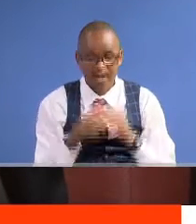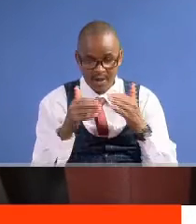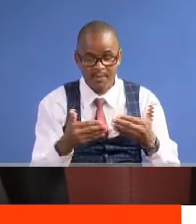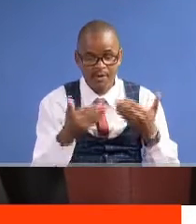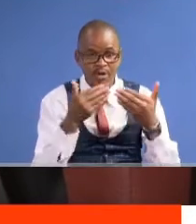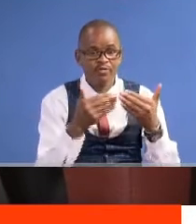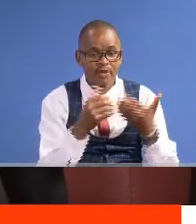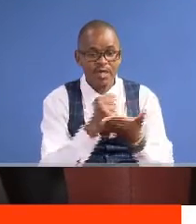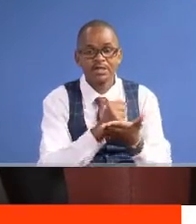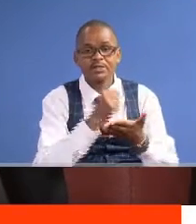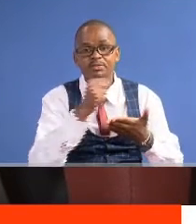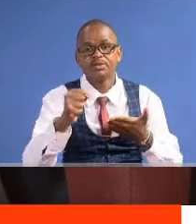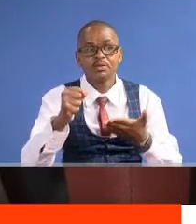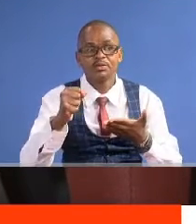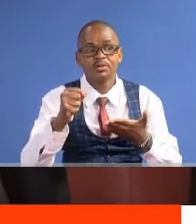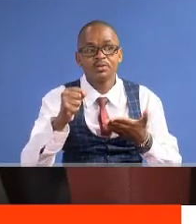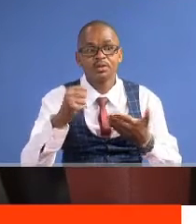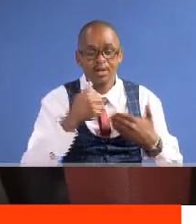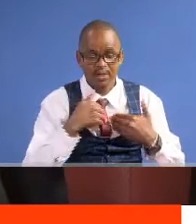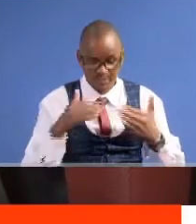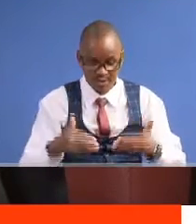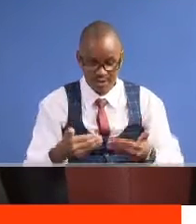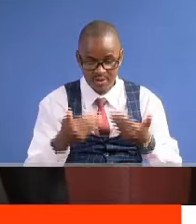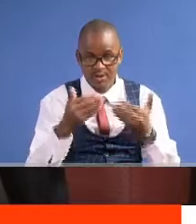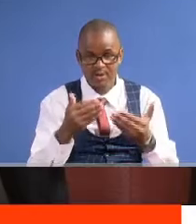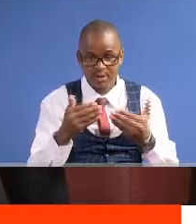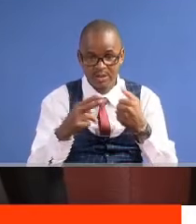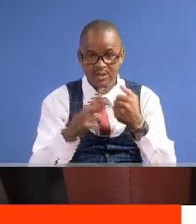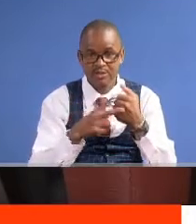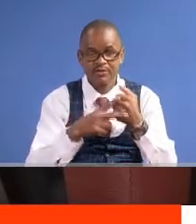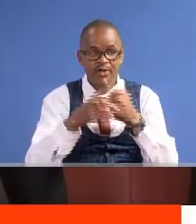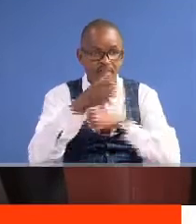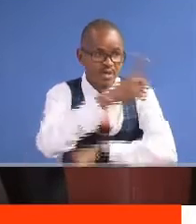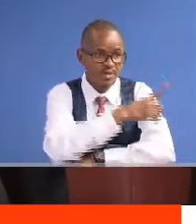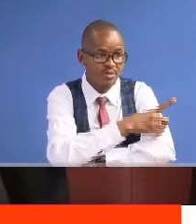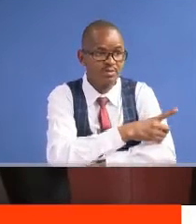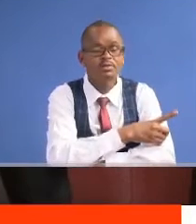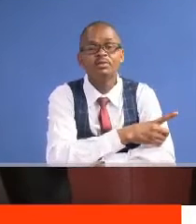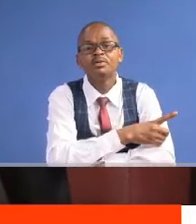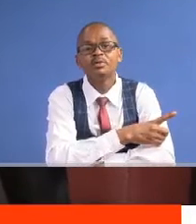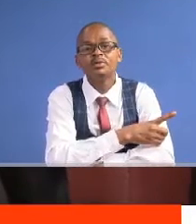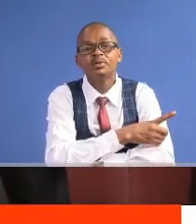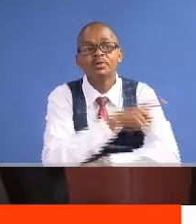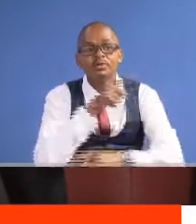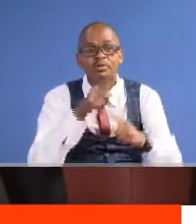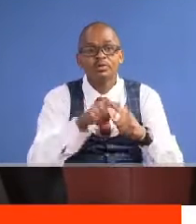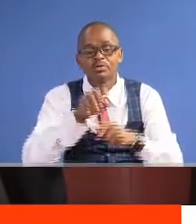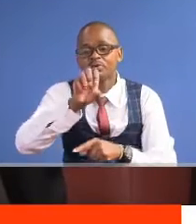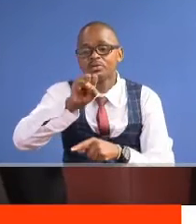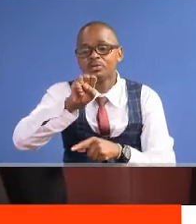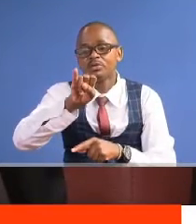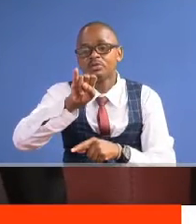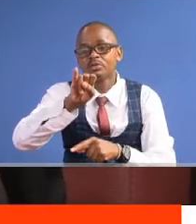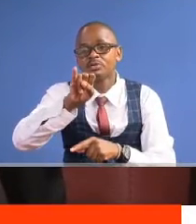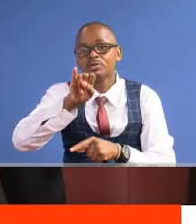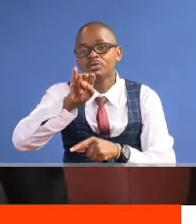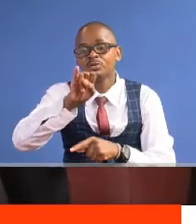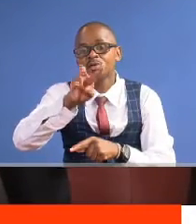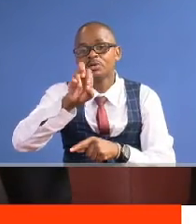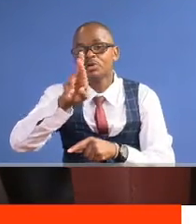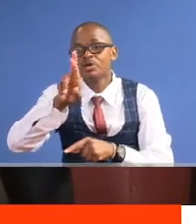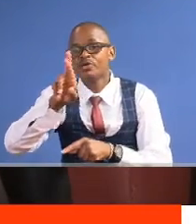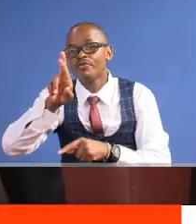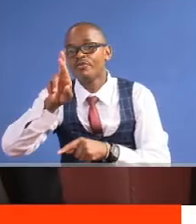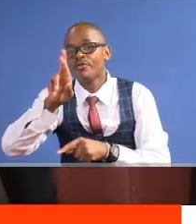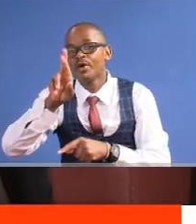provisional suspension has been issued of 7 days to Silverstone Air